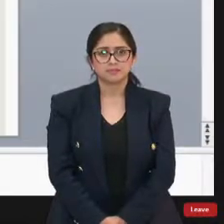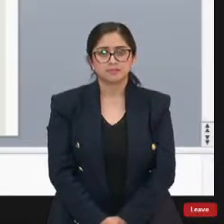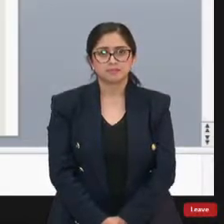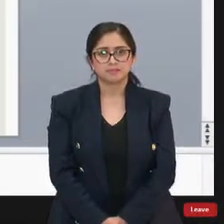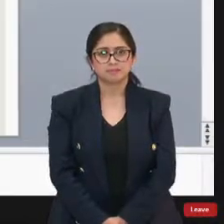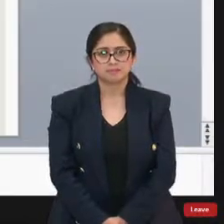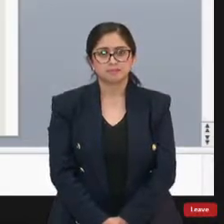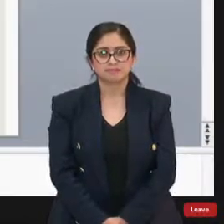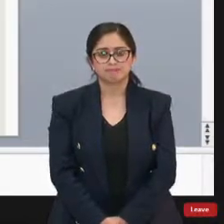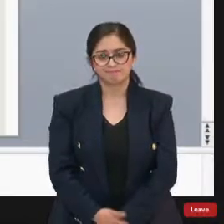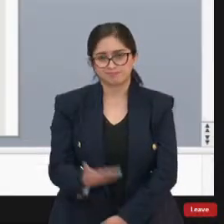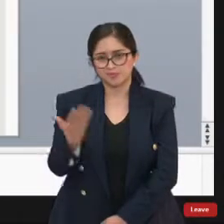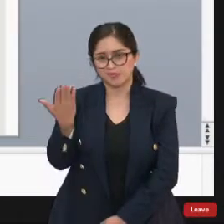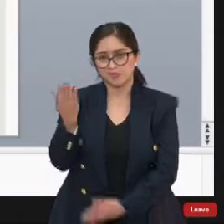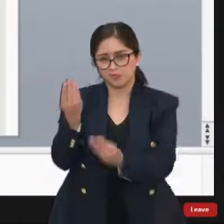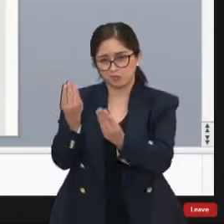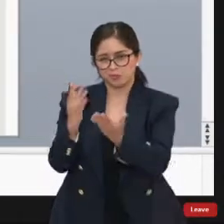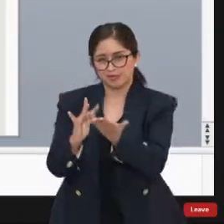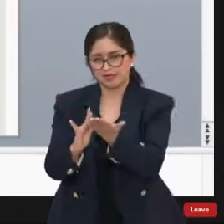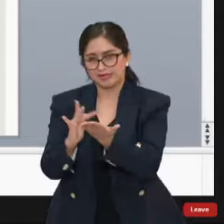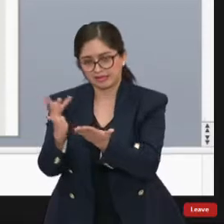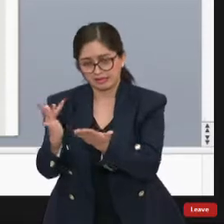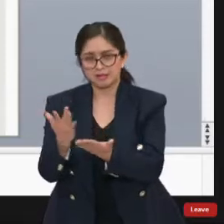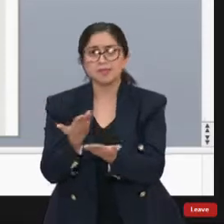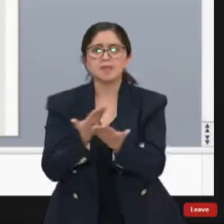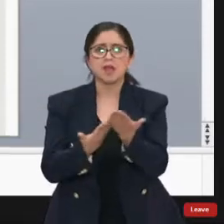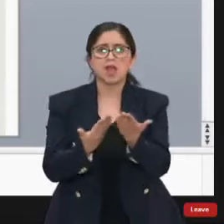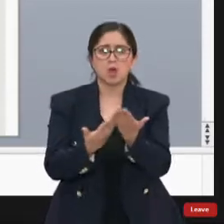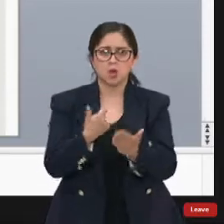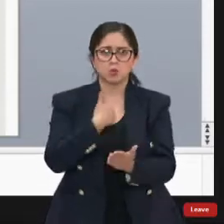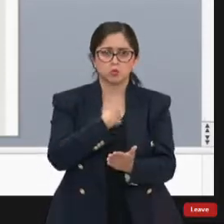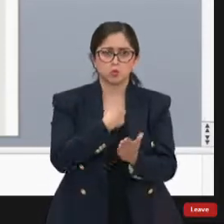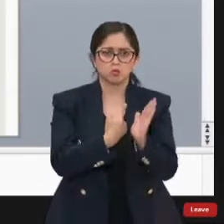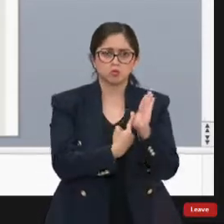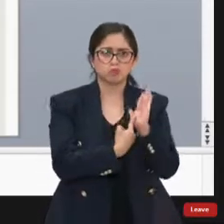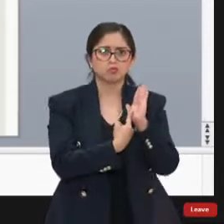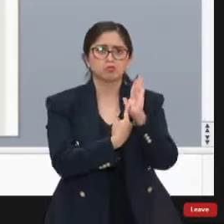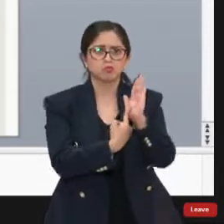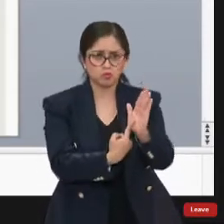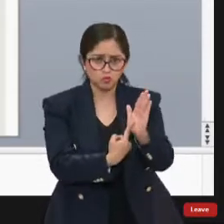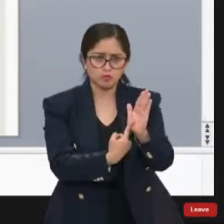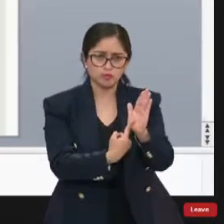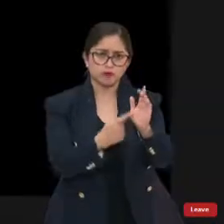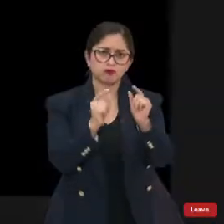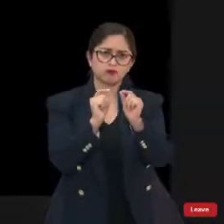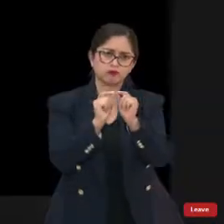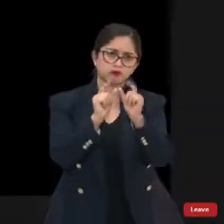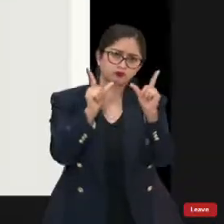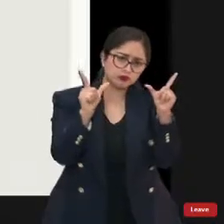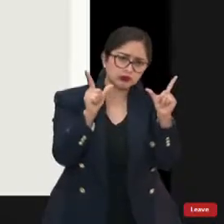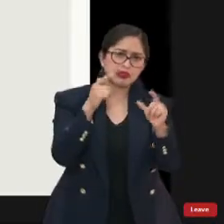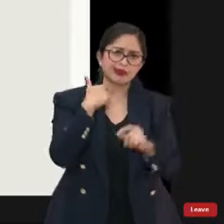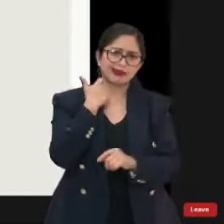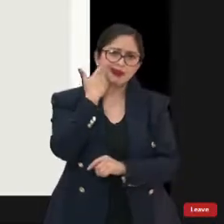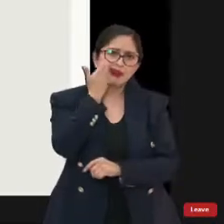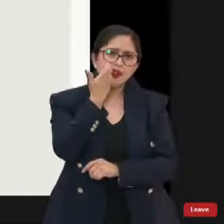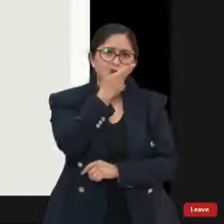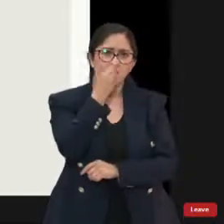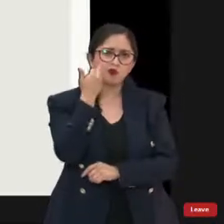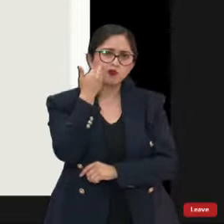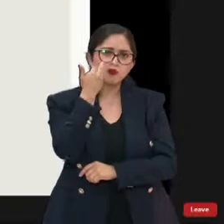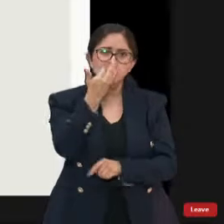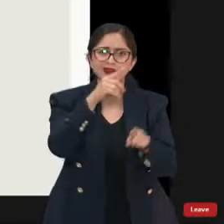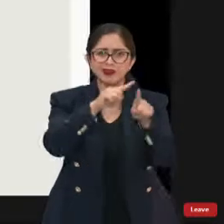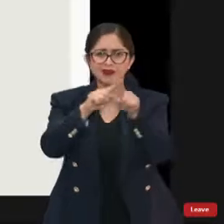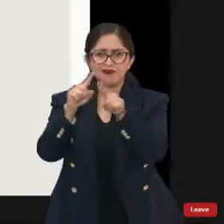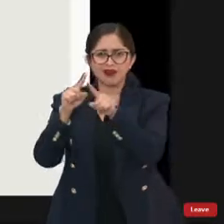Ahora sí, muchísimas gracias. Voy a permitir. Thank you very much. And now I will be sharing my presentation with